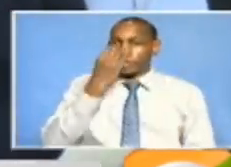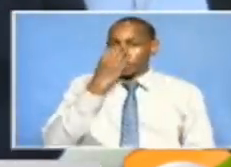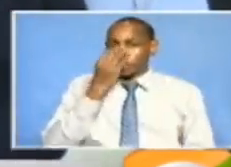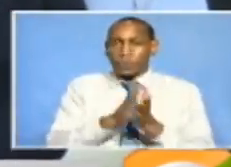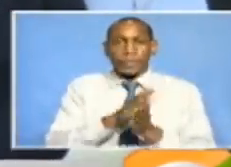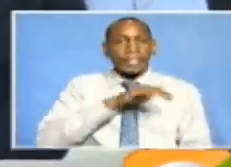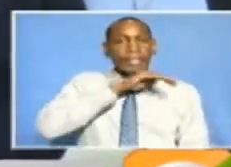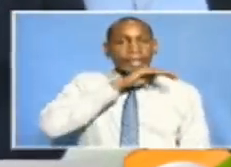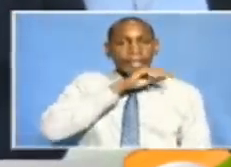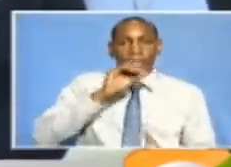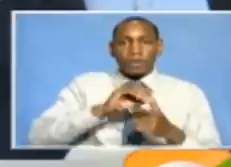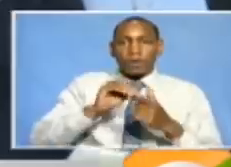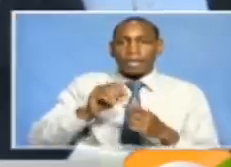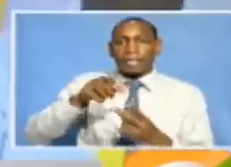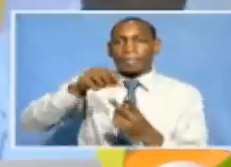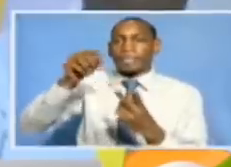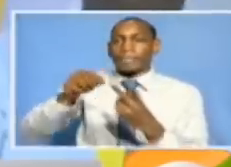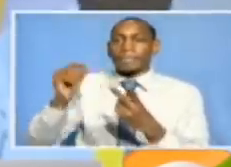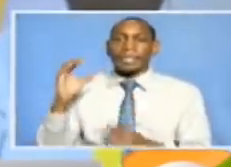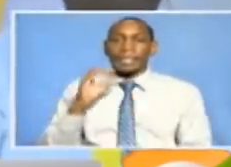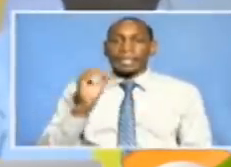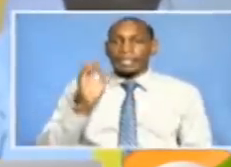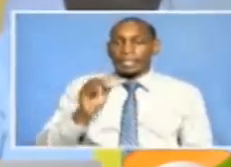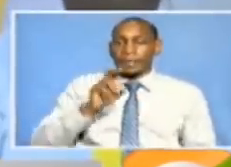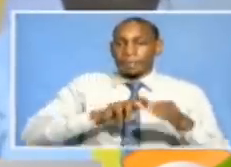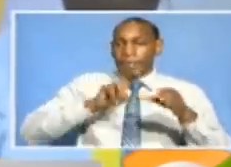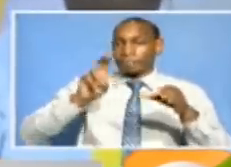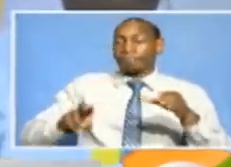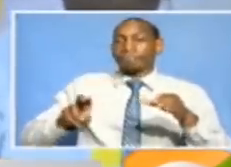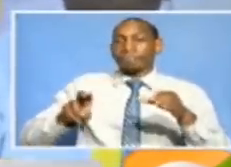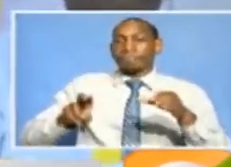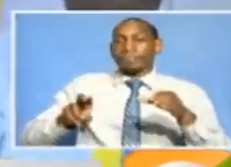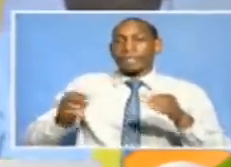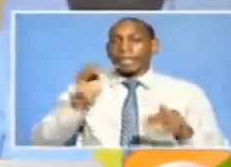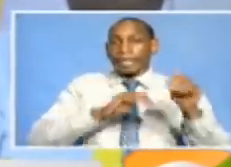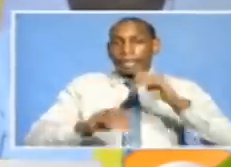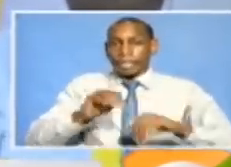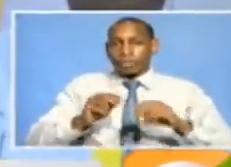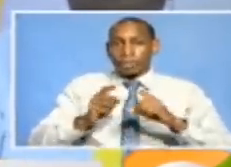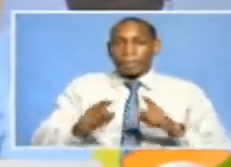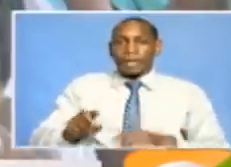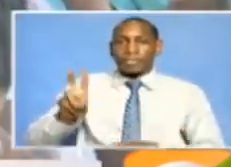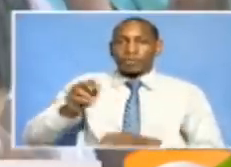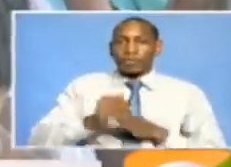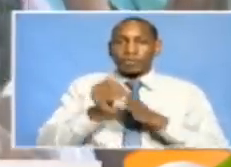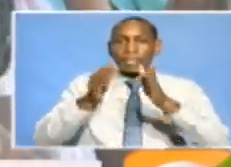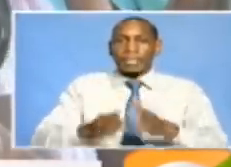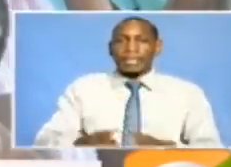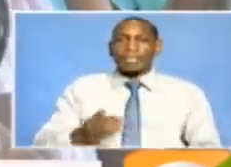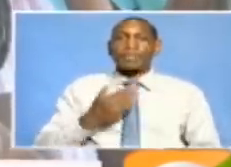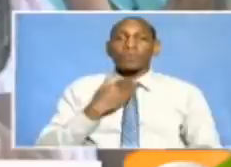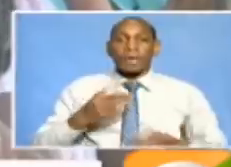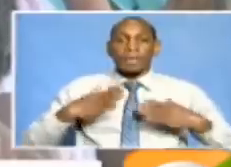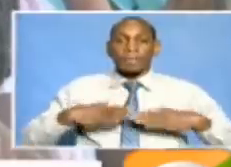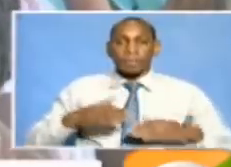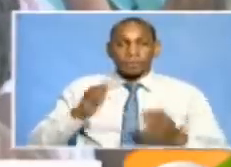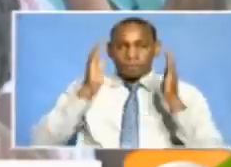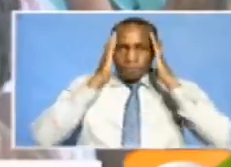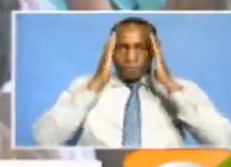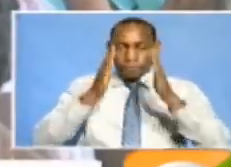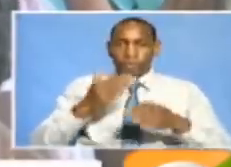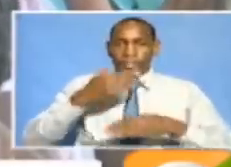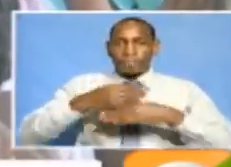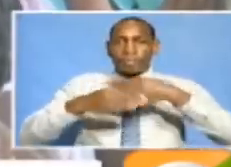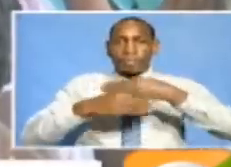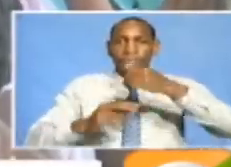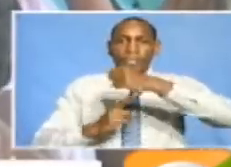Odinga or his preferred candidate should he opt to stay away from the ballot. But the two leaders want Kenyans to focus on building bridges efforts and